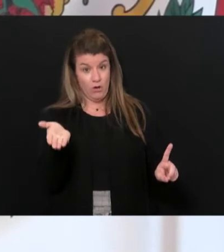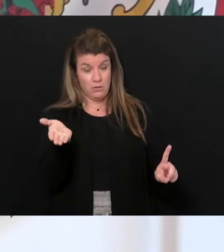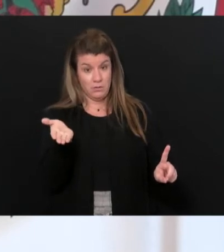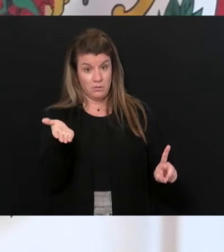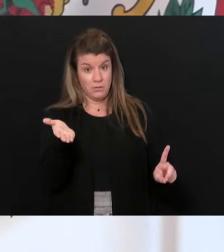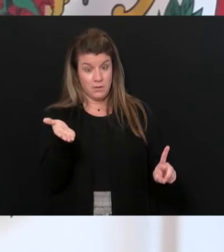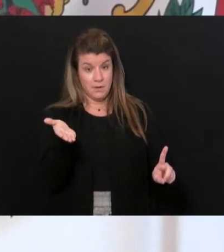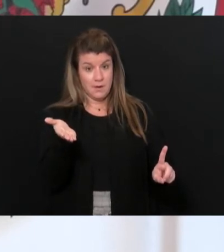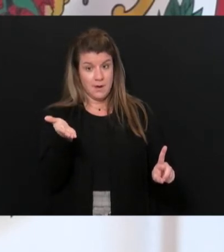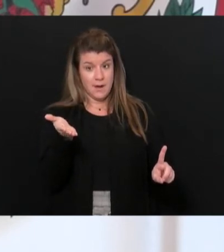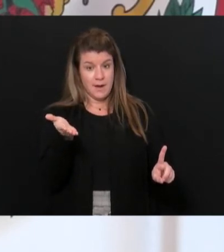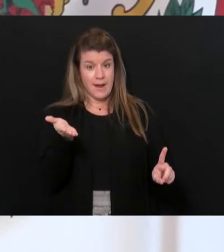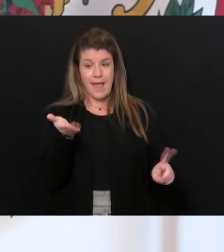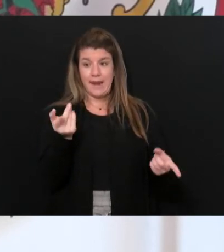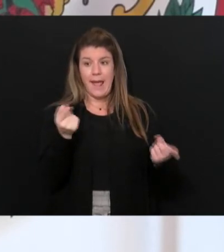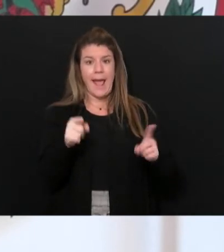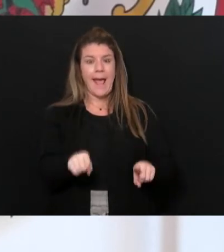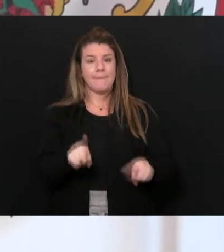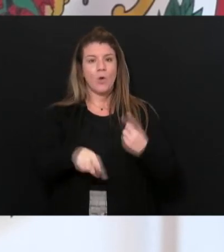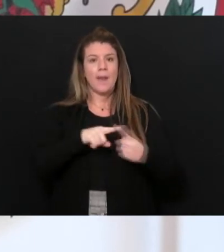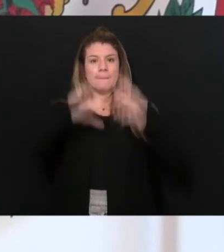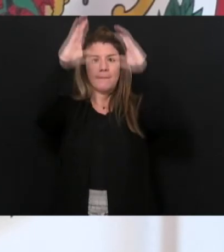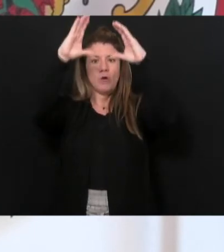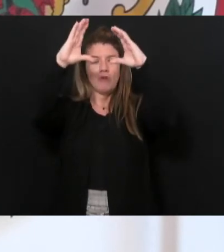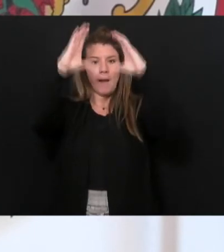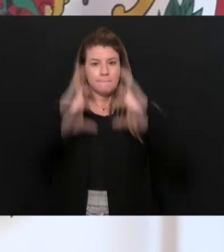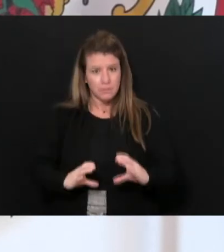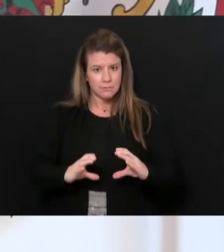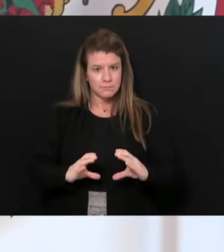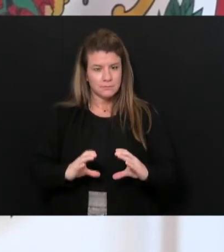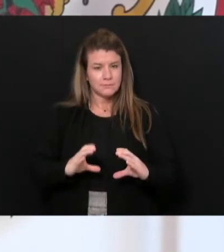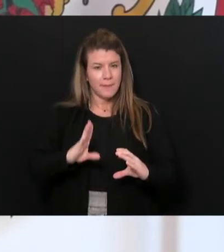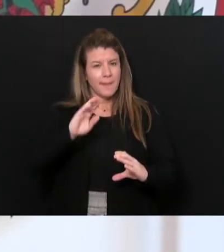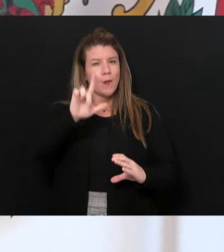and all of a sudden at the balloon drop,